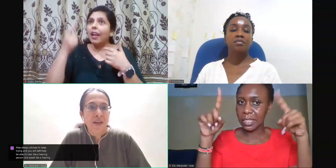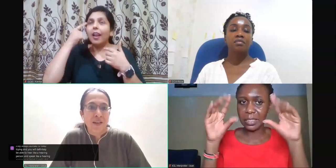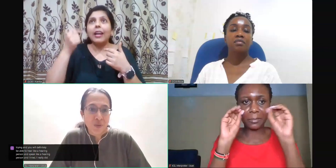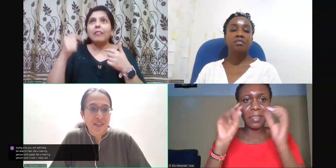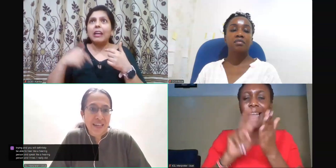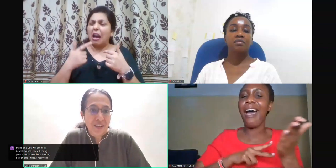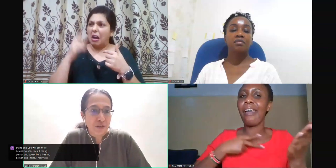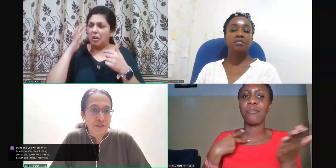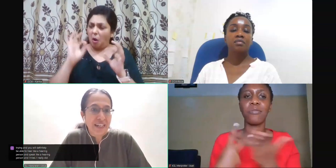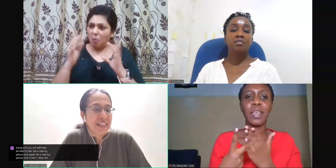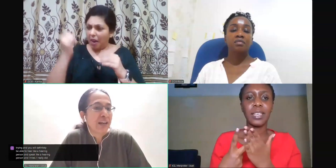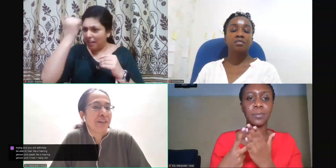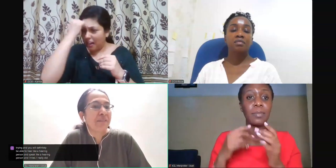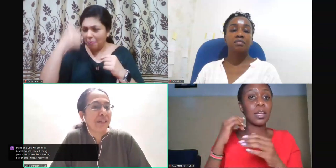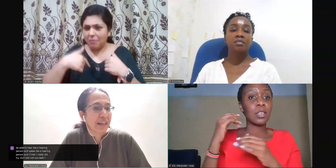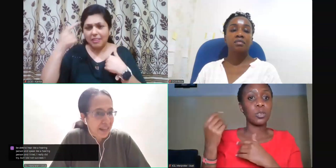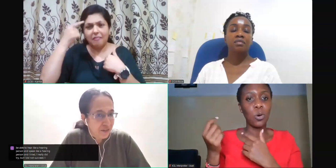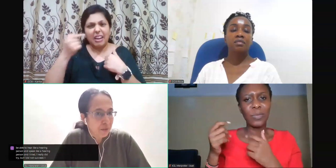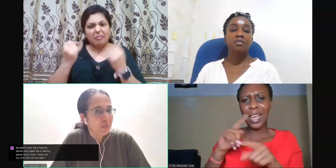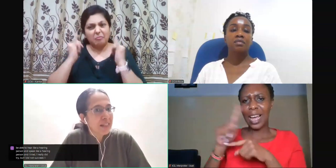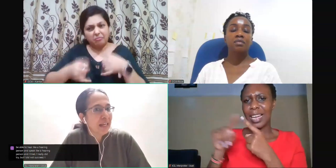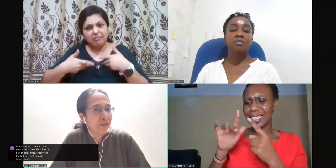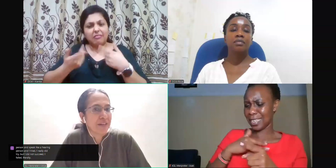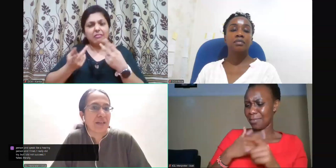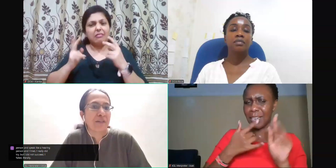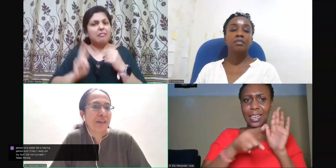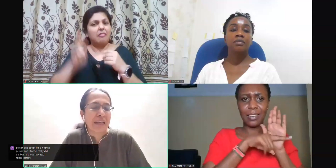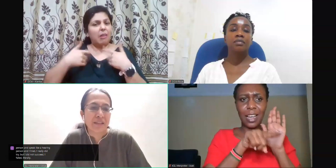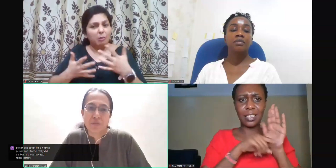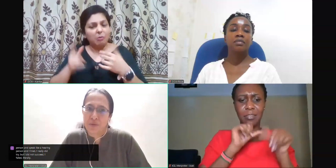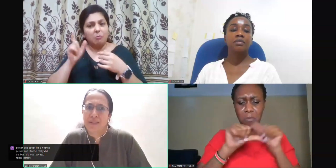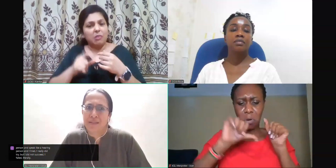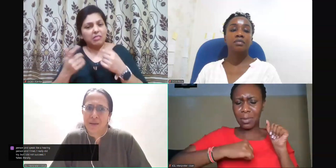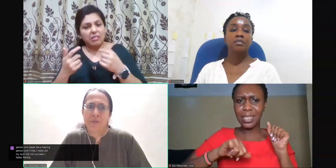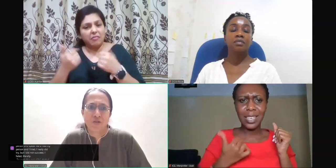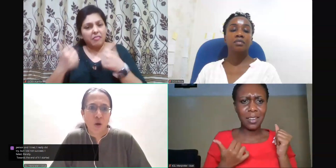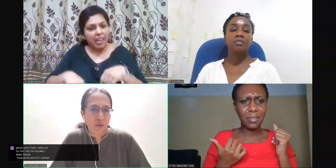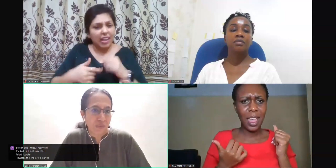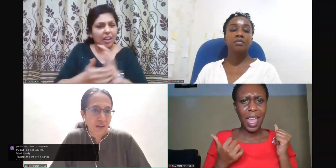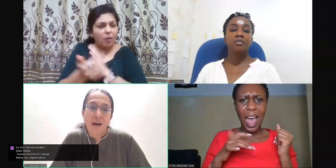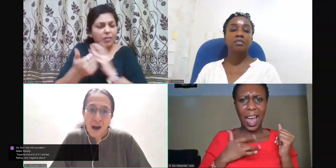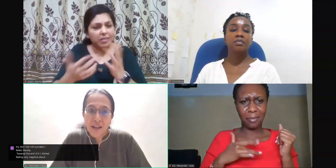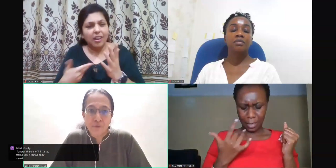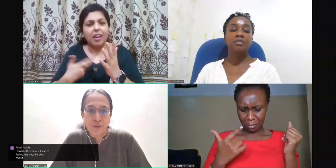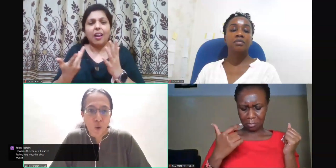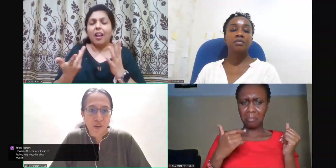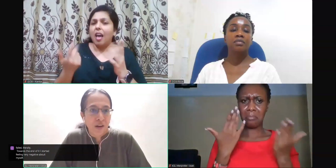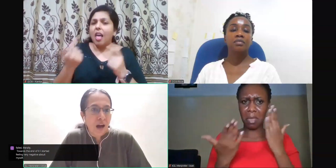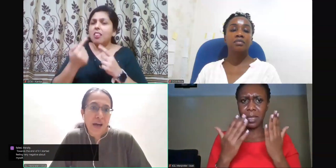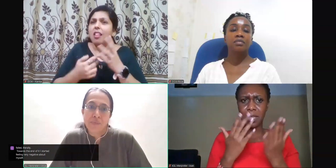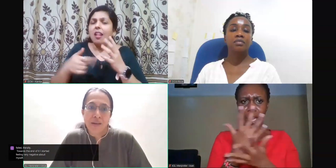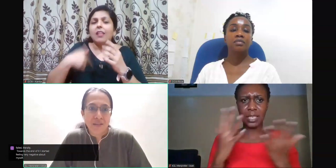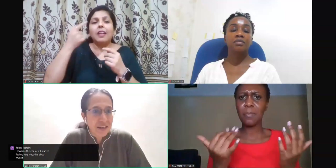literally. Towards the end of it, I started feeling very negative about myself. I started feeling that, probably something's wrong with me. I am